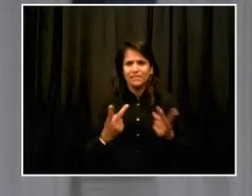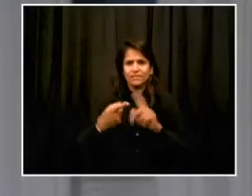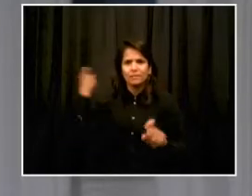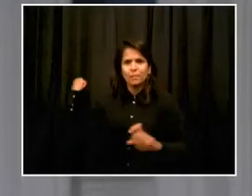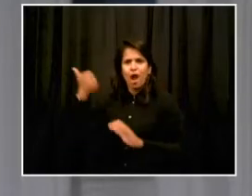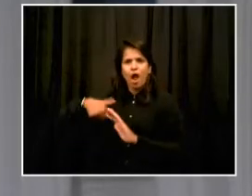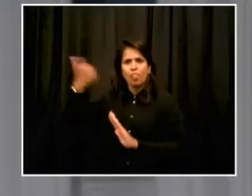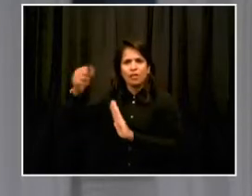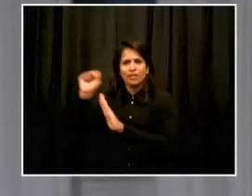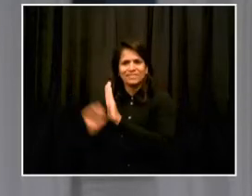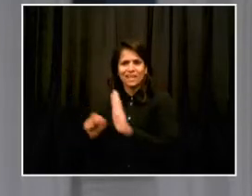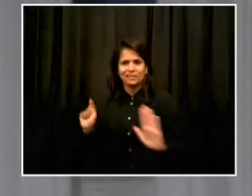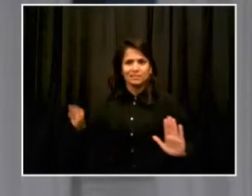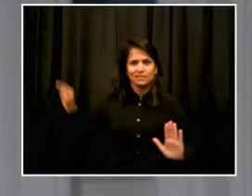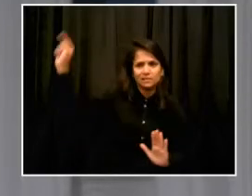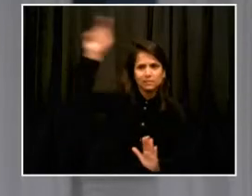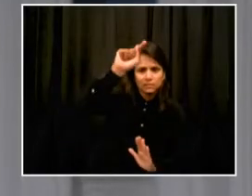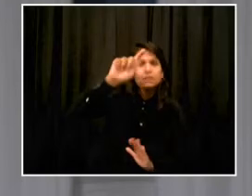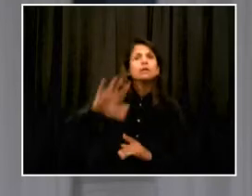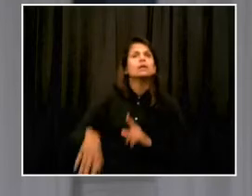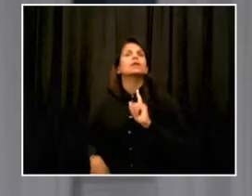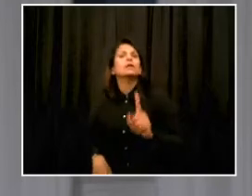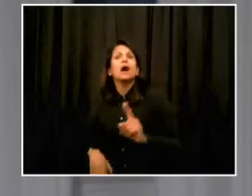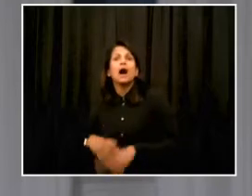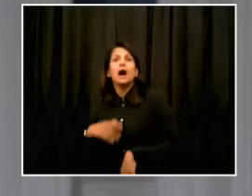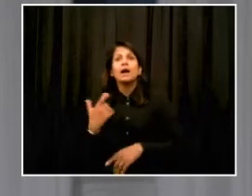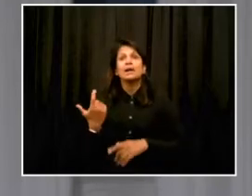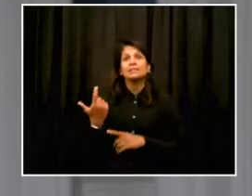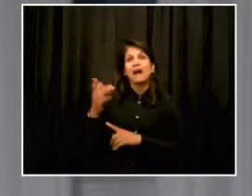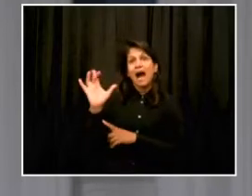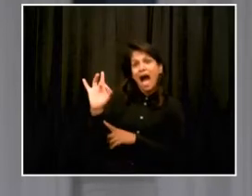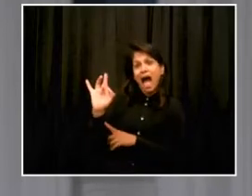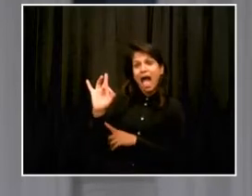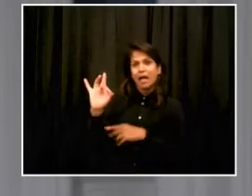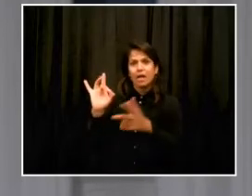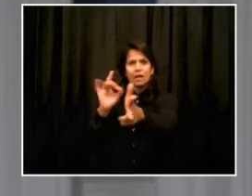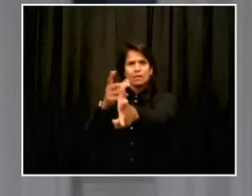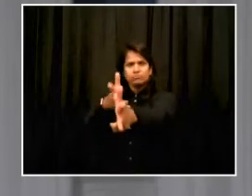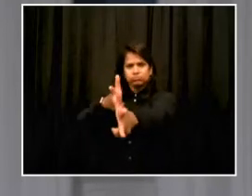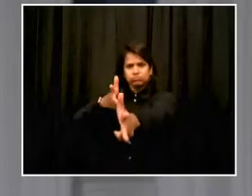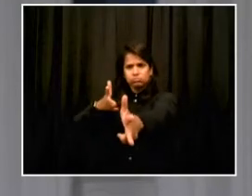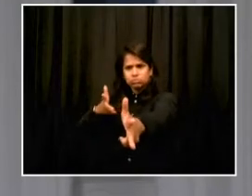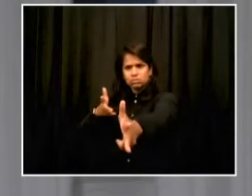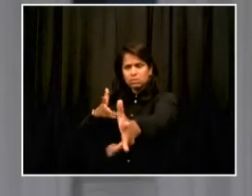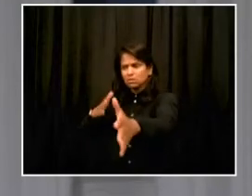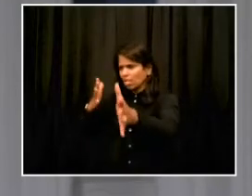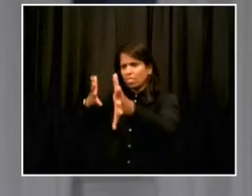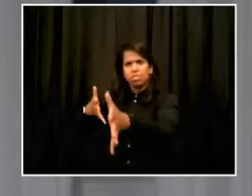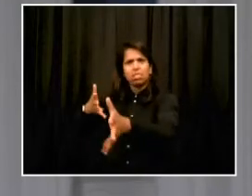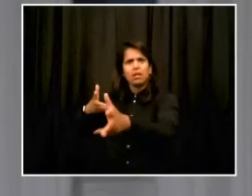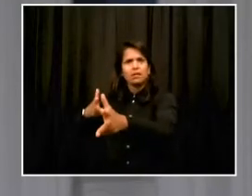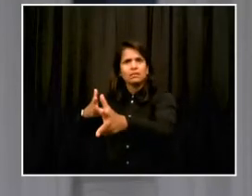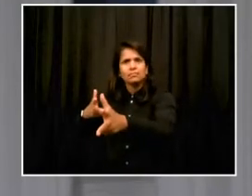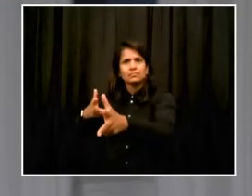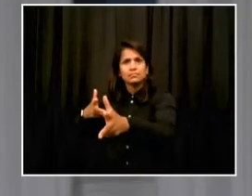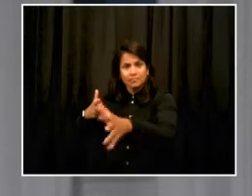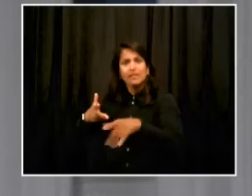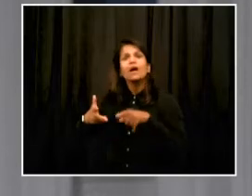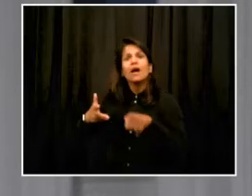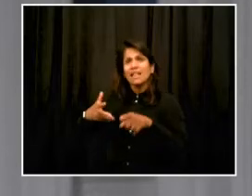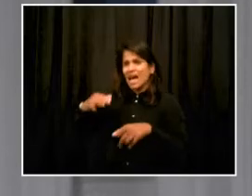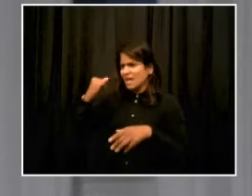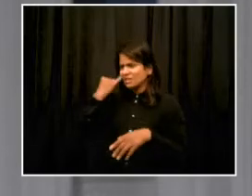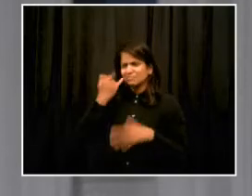information they need to know about the quarantine when coming into New York. So there is a random component, and we're looking at a full-fledged checkpoint where it